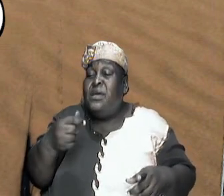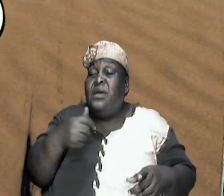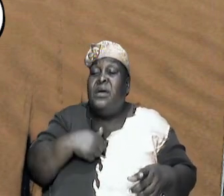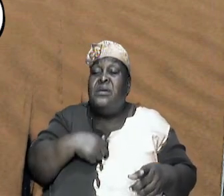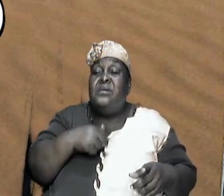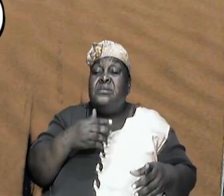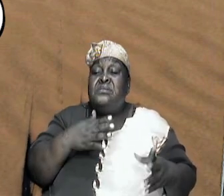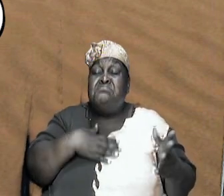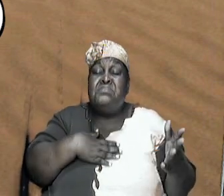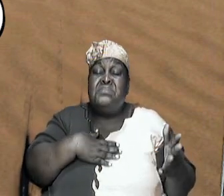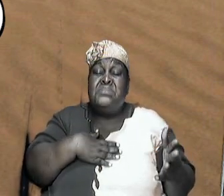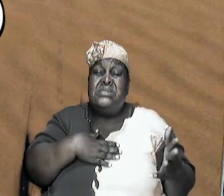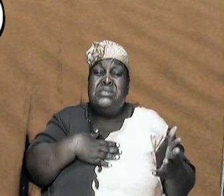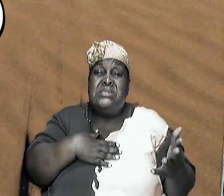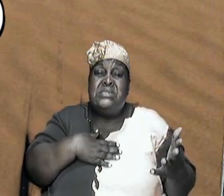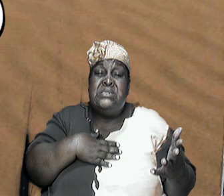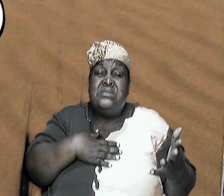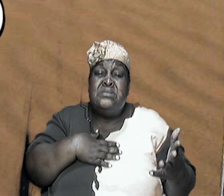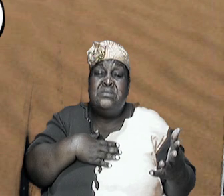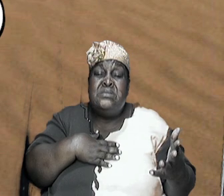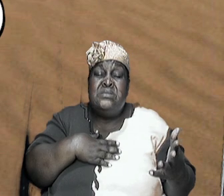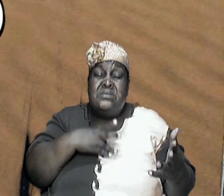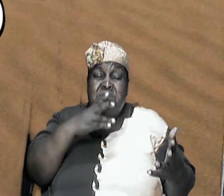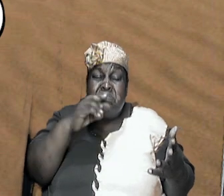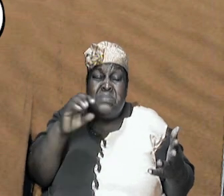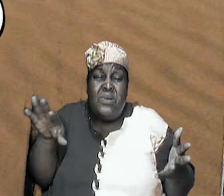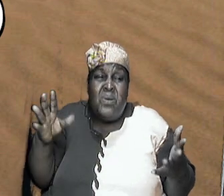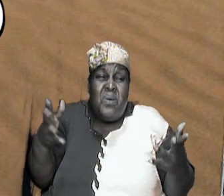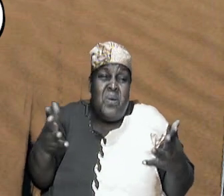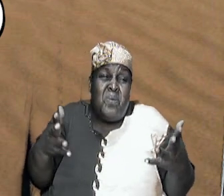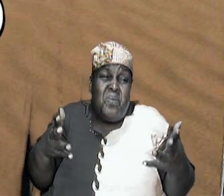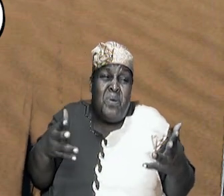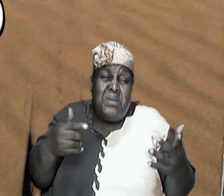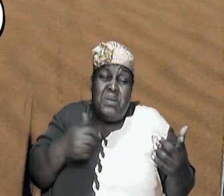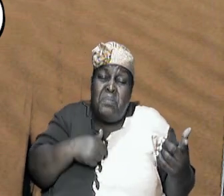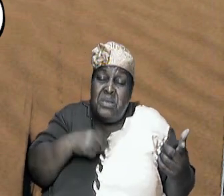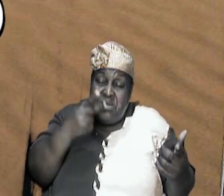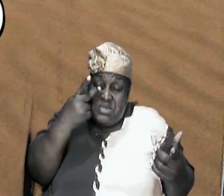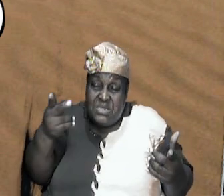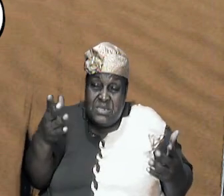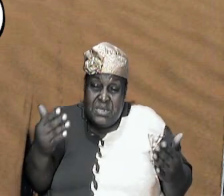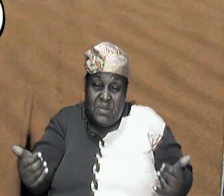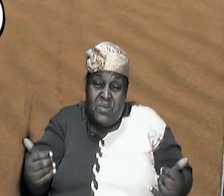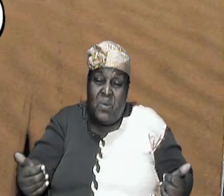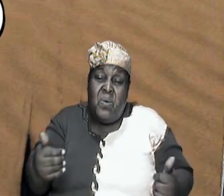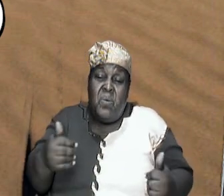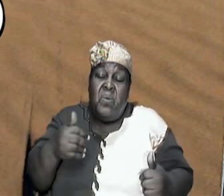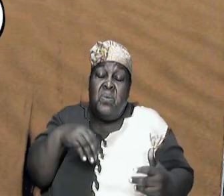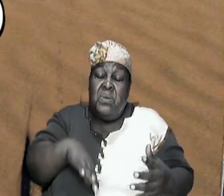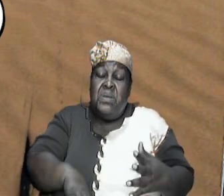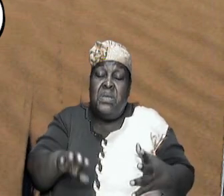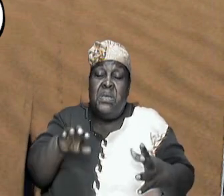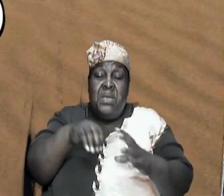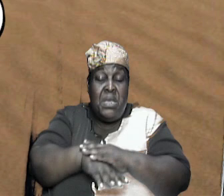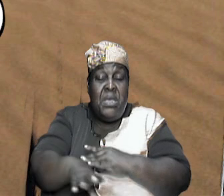am disgust at what I am seeing now in me.